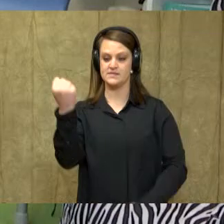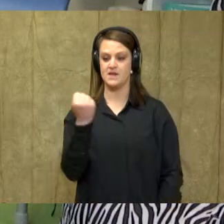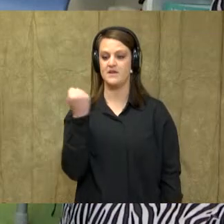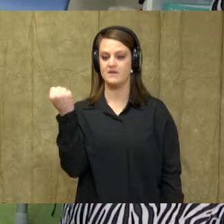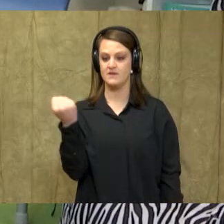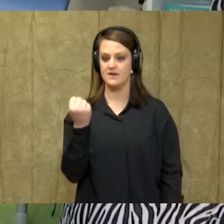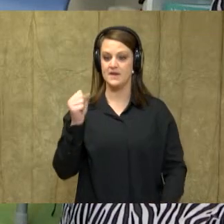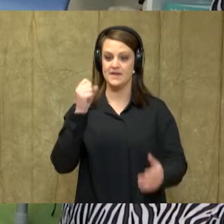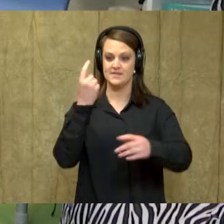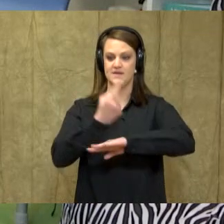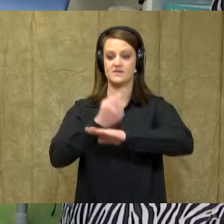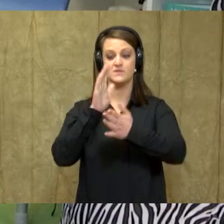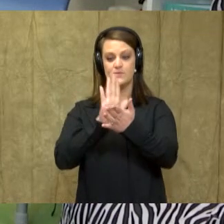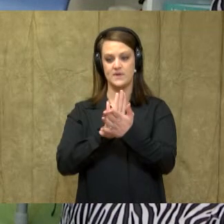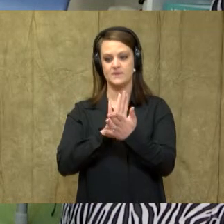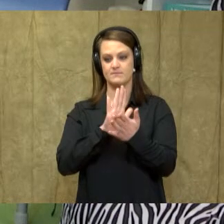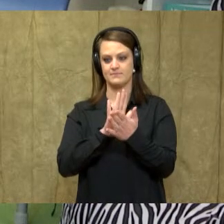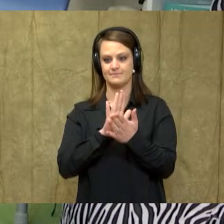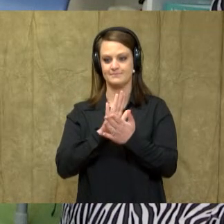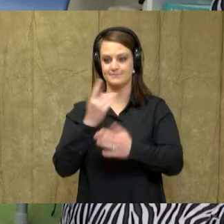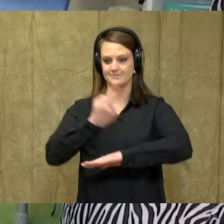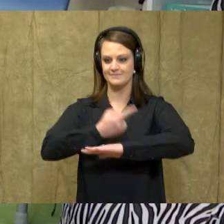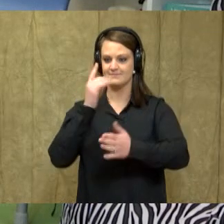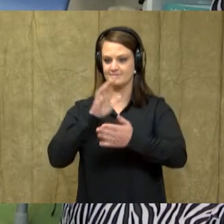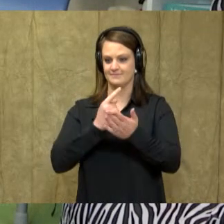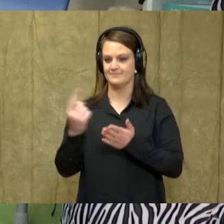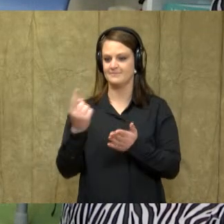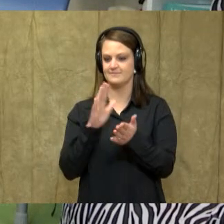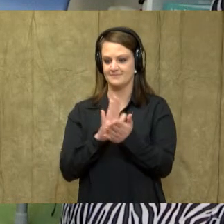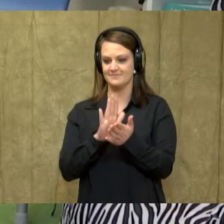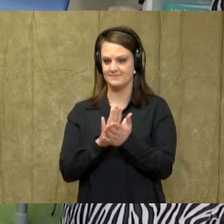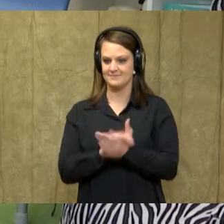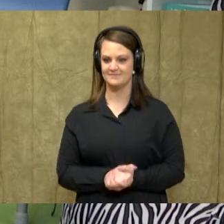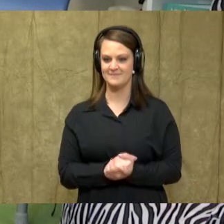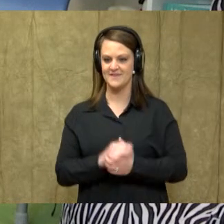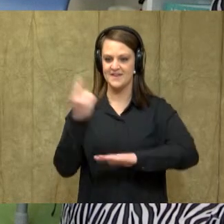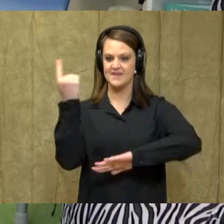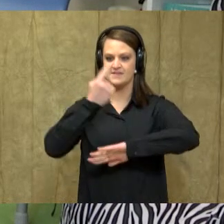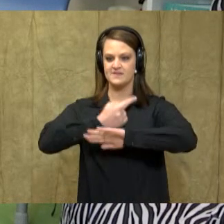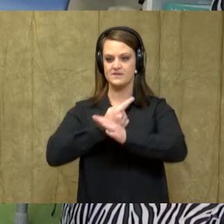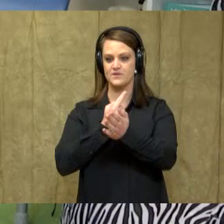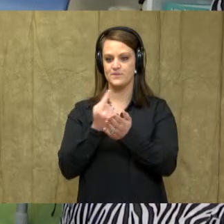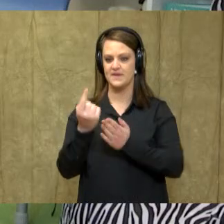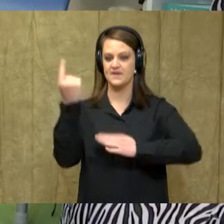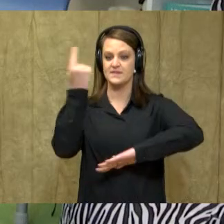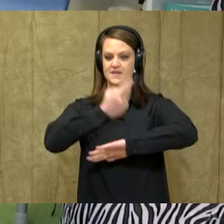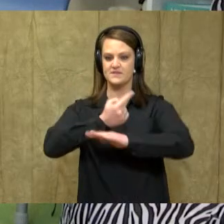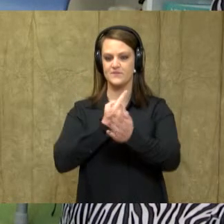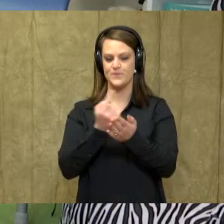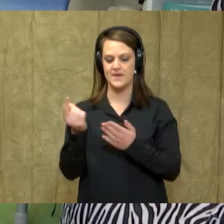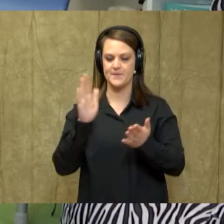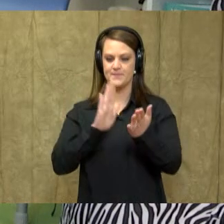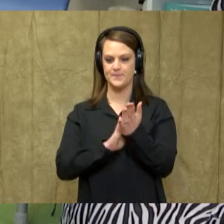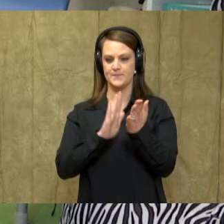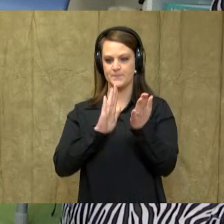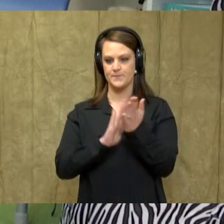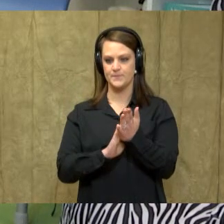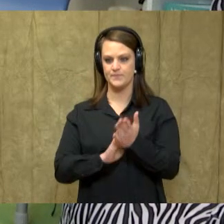Saturday. Days of the week. Days of the week. Days of the week. Days of the week. Days of the